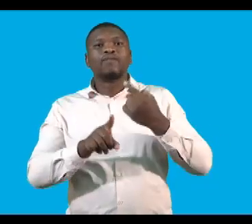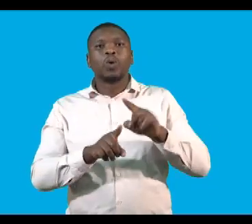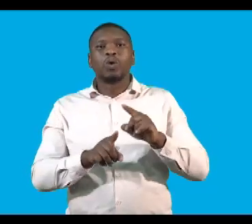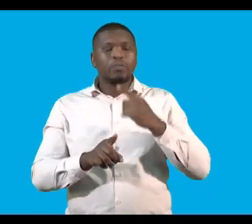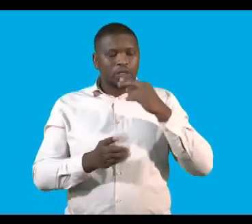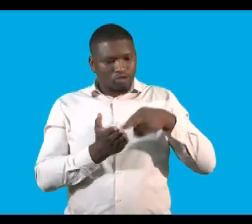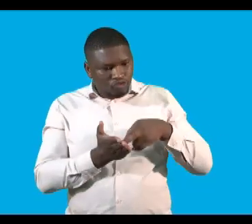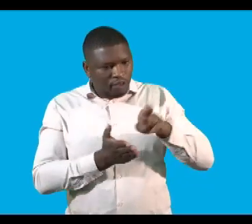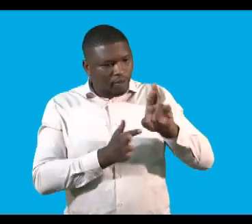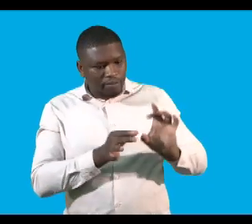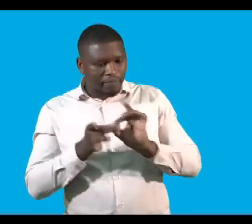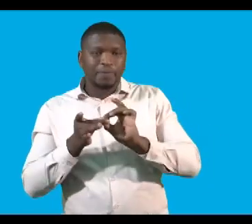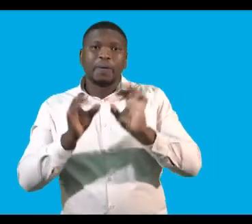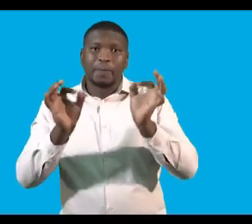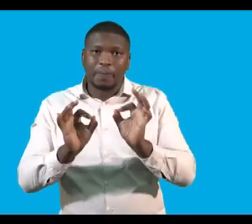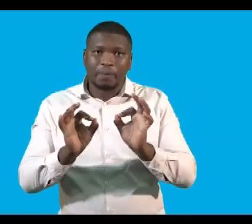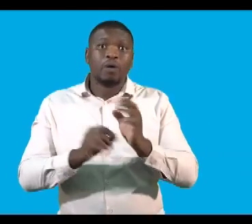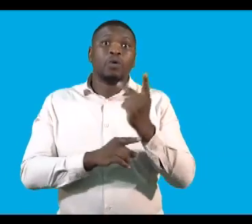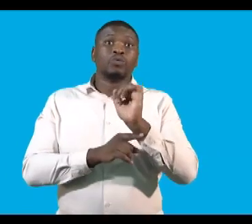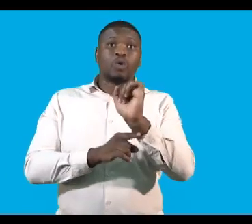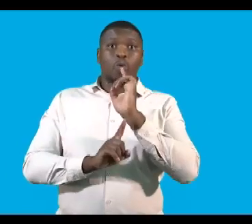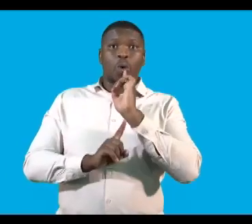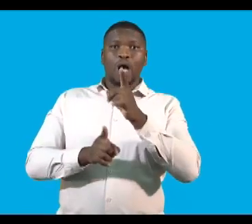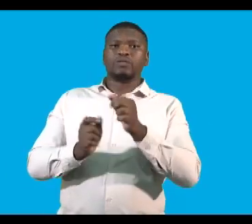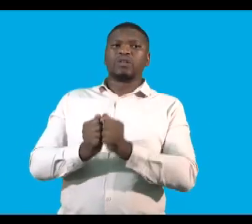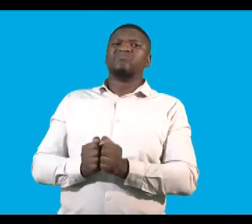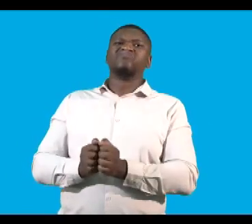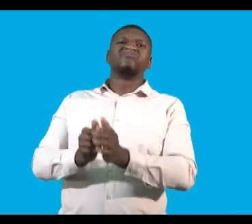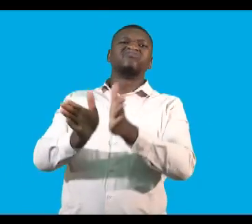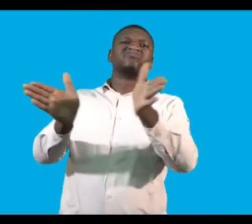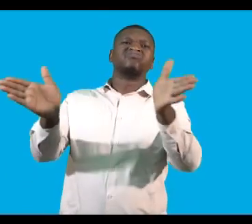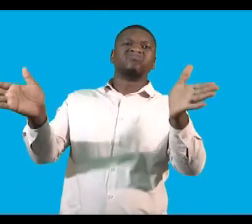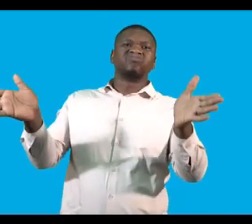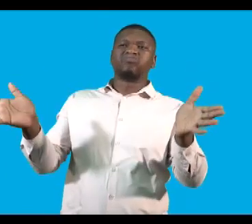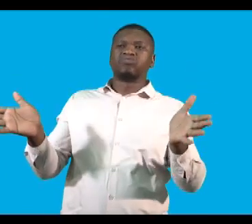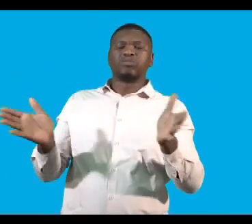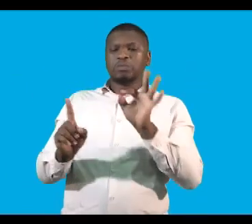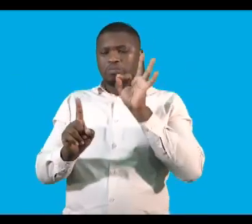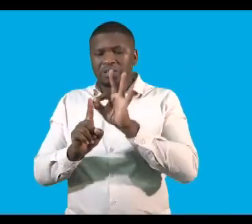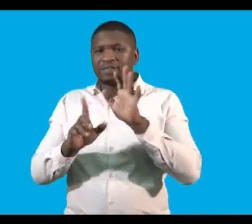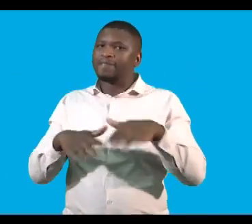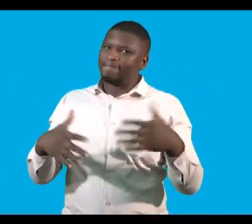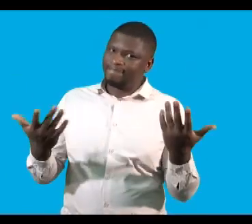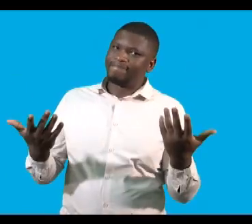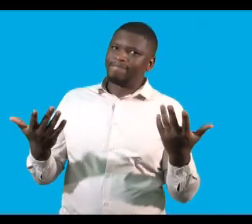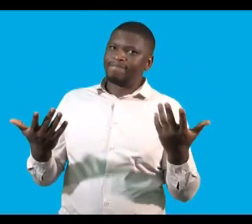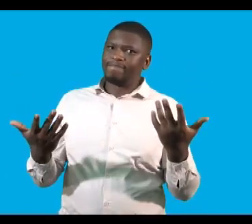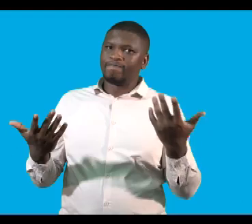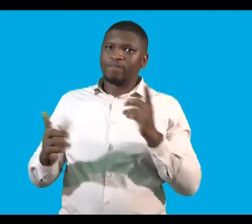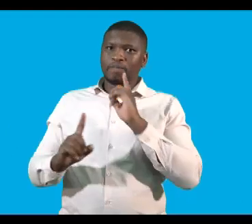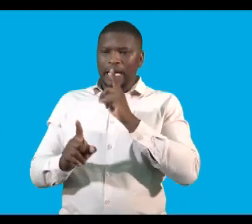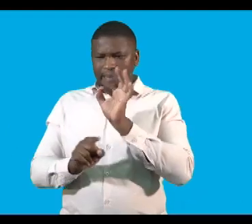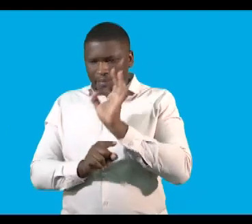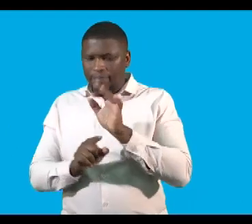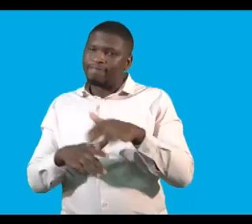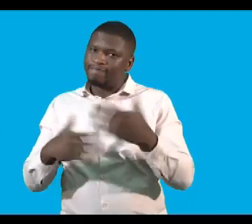specific details from the cartoon, making answers vague and unsupported, and giving responses that are too broad, not